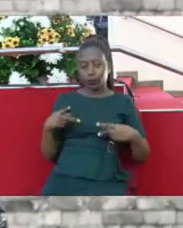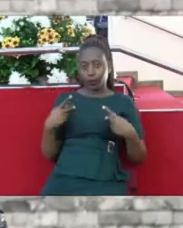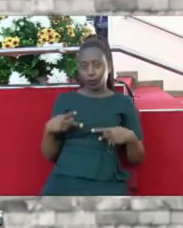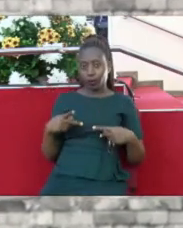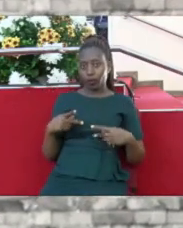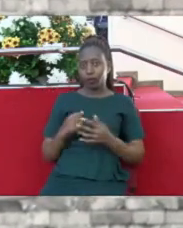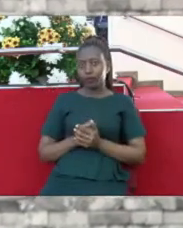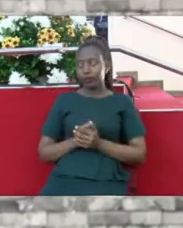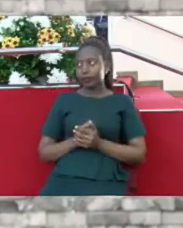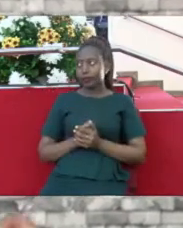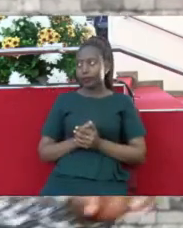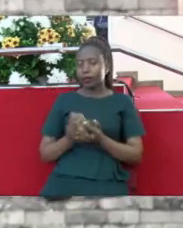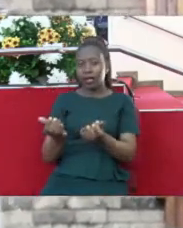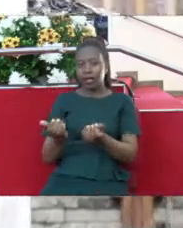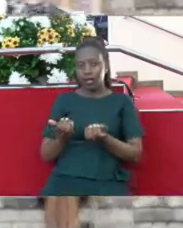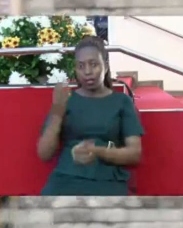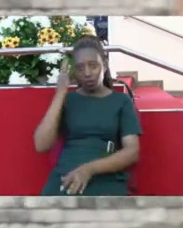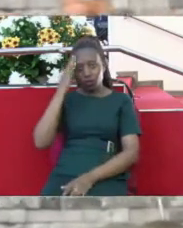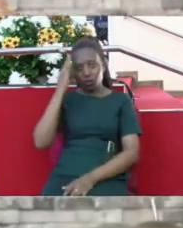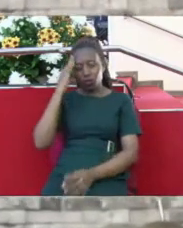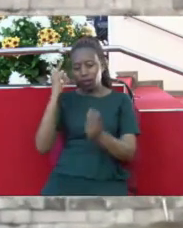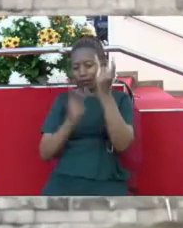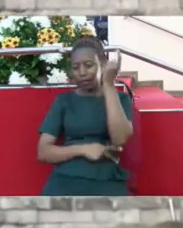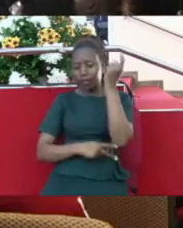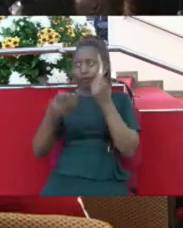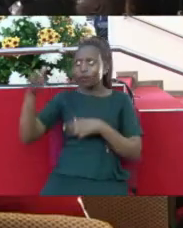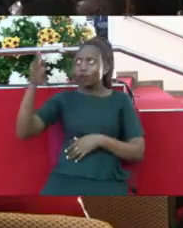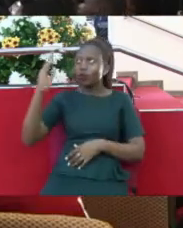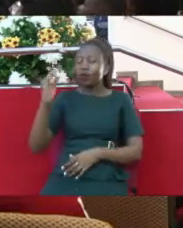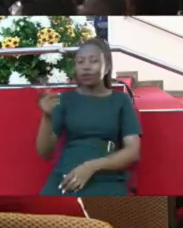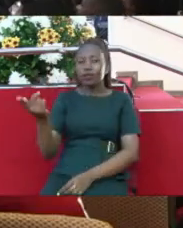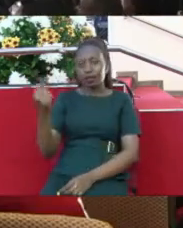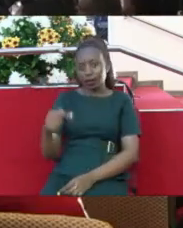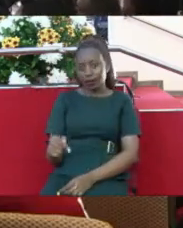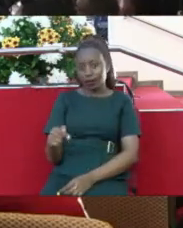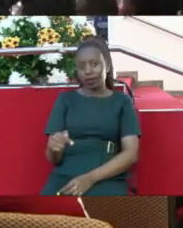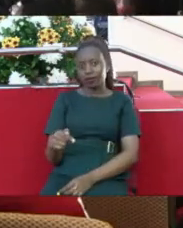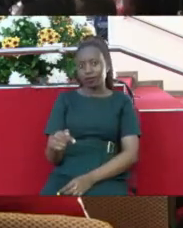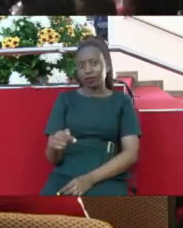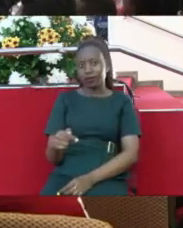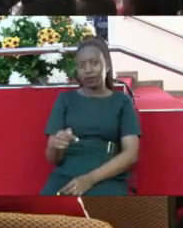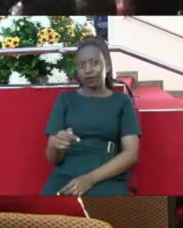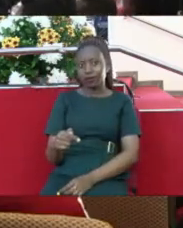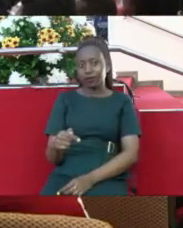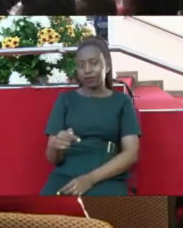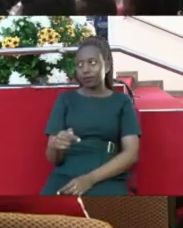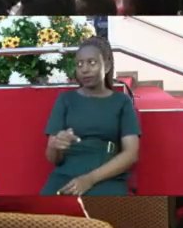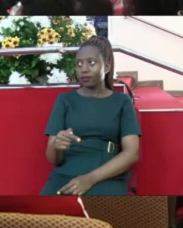these people, they need to know that the wrath of God is coming. And so he takes us through